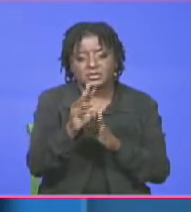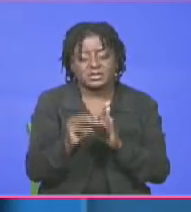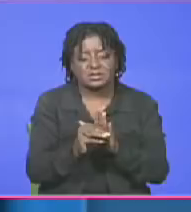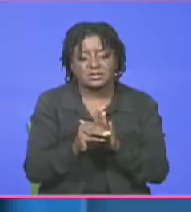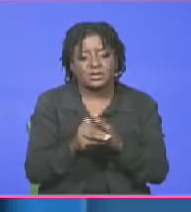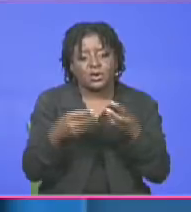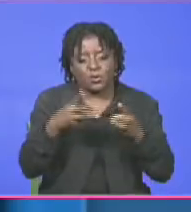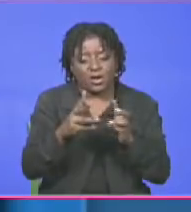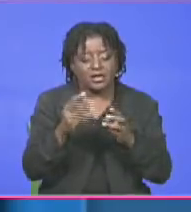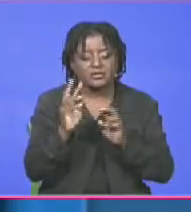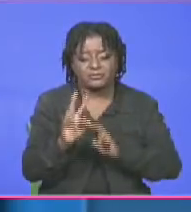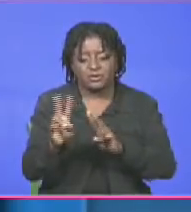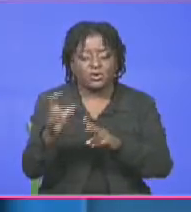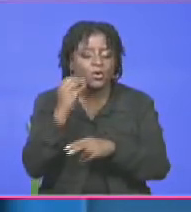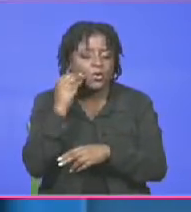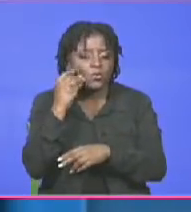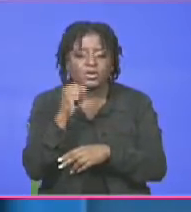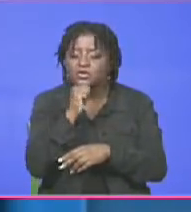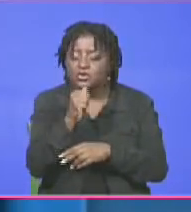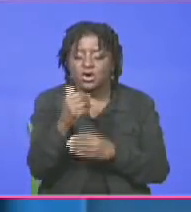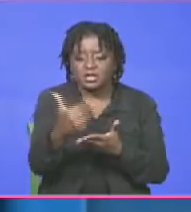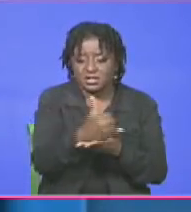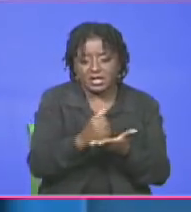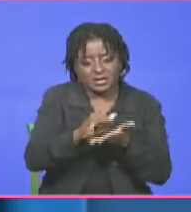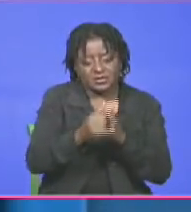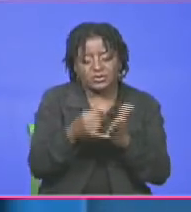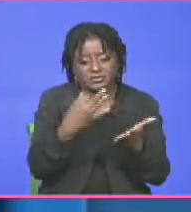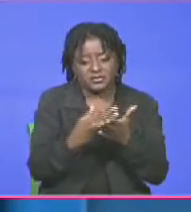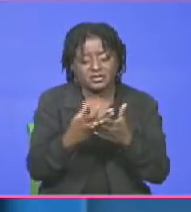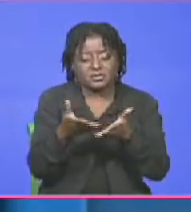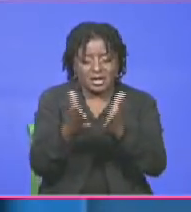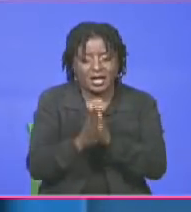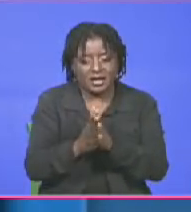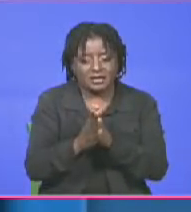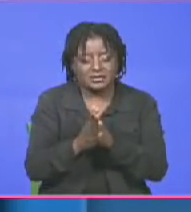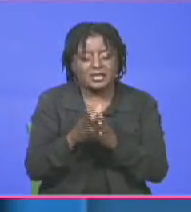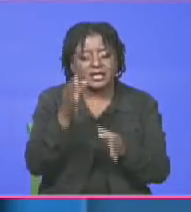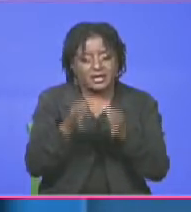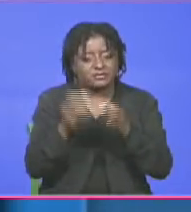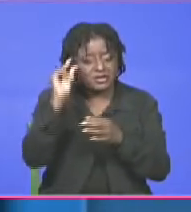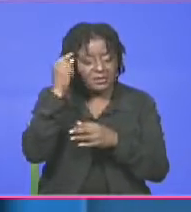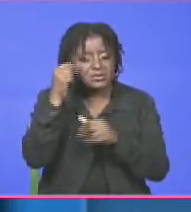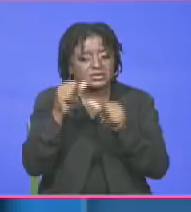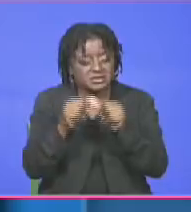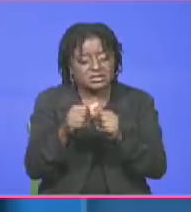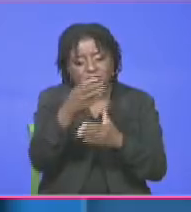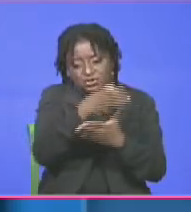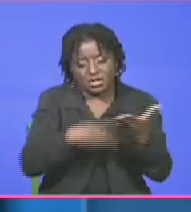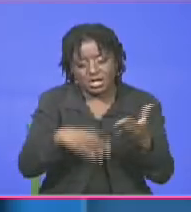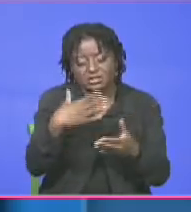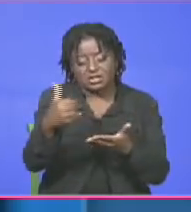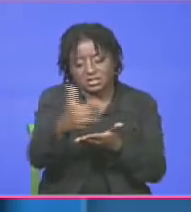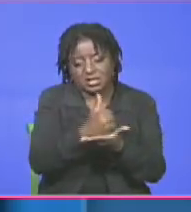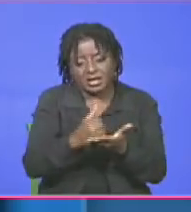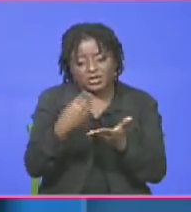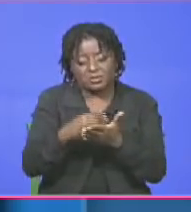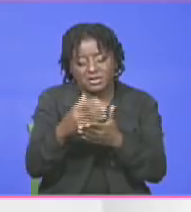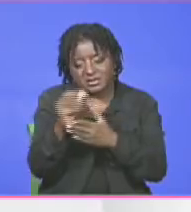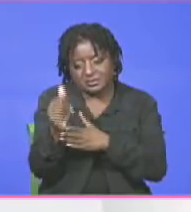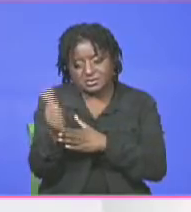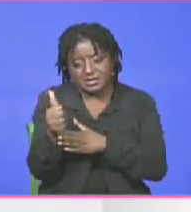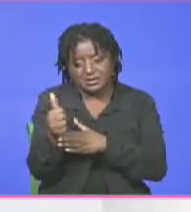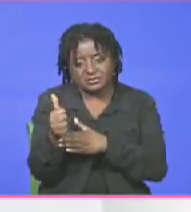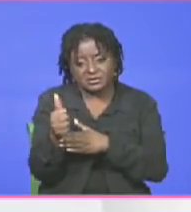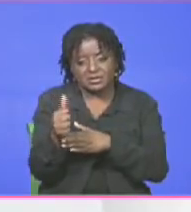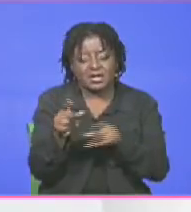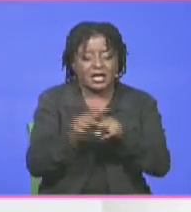collecting those fees, we still asked Penn whether or not government will still be charging and collecting the money themselves. Well, as far as